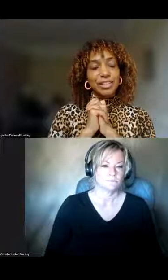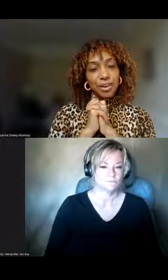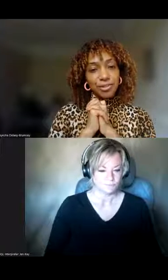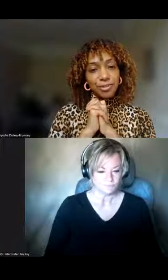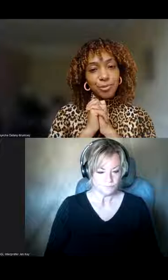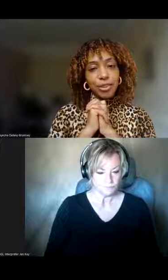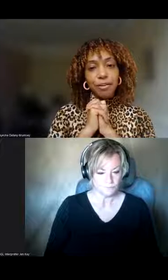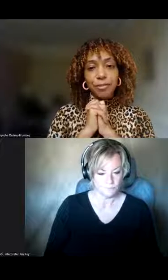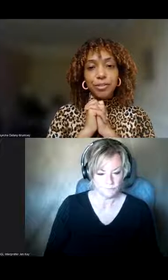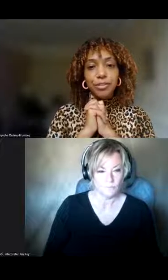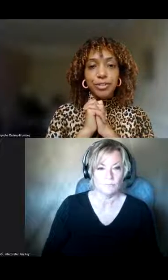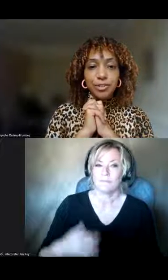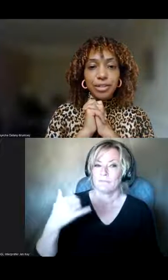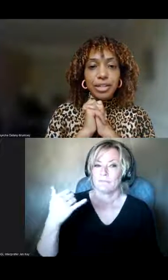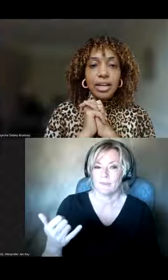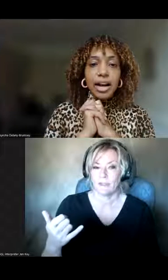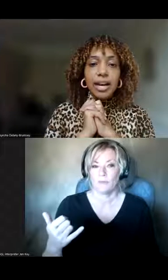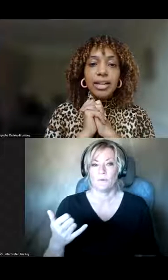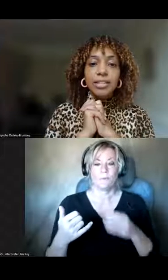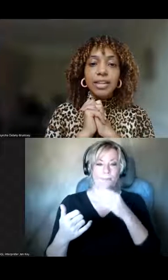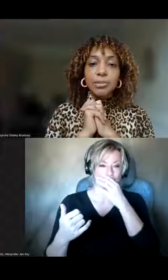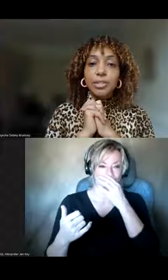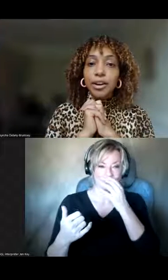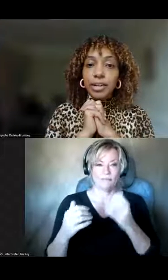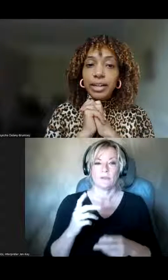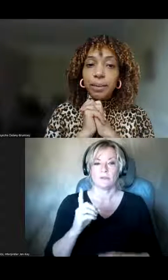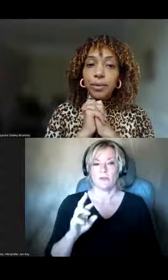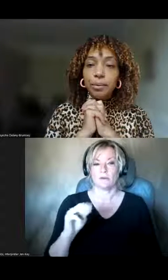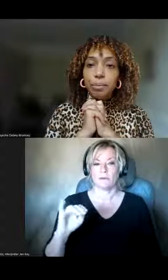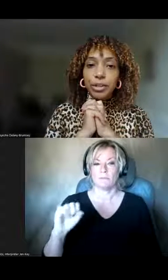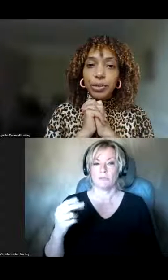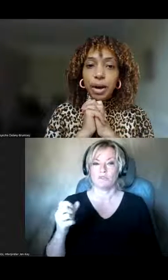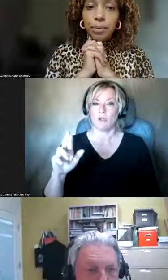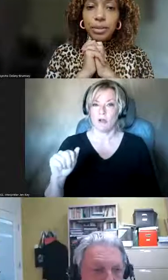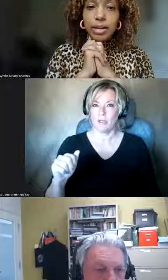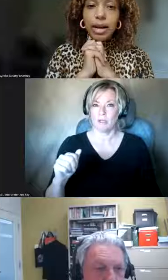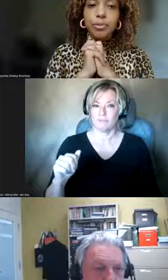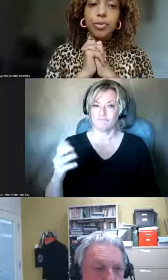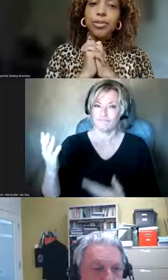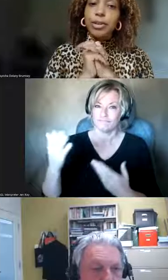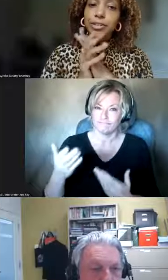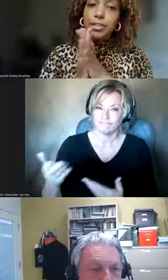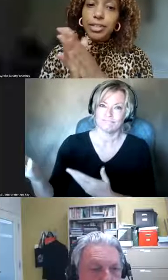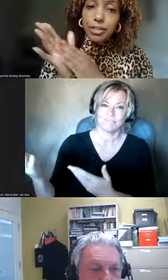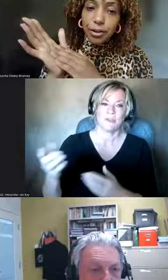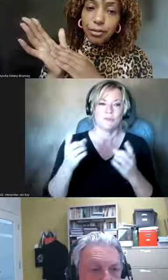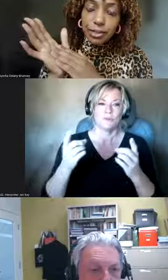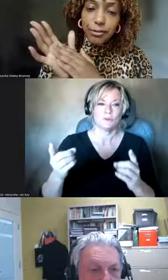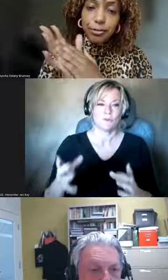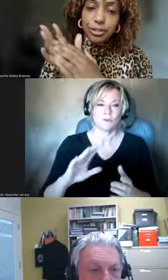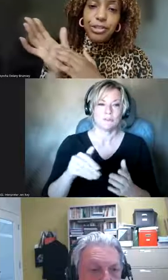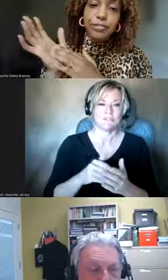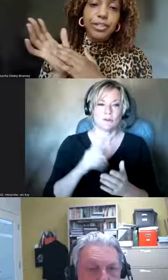And so, without further ado, Dr. Mishara, can I bring you up? You're the director and center of the